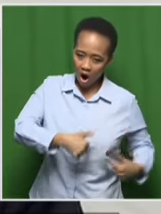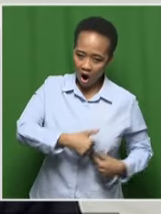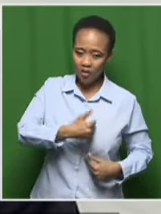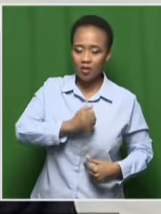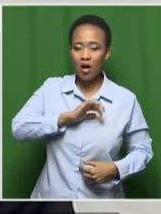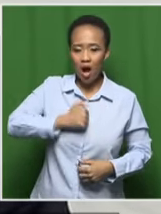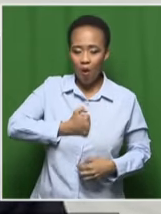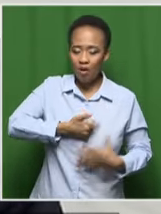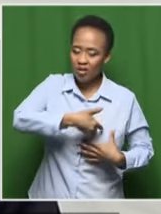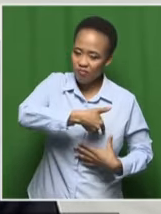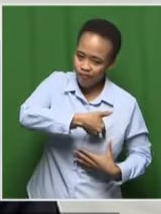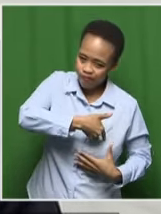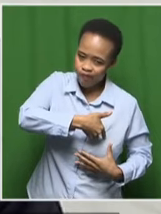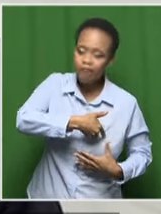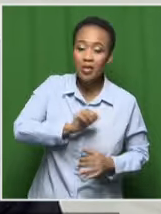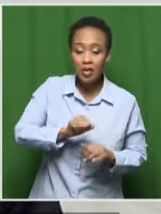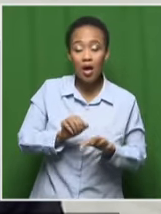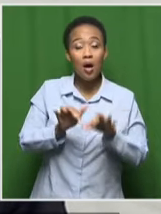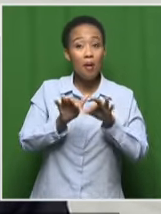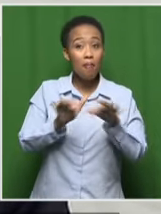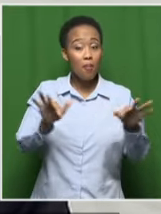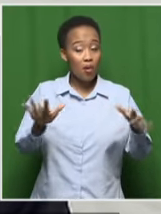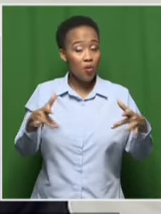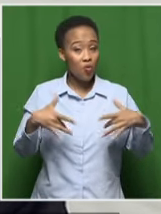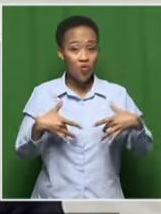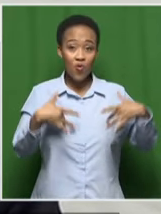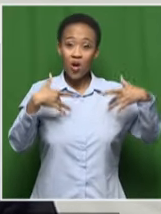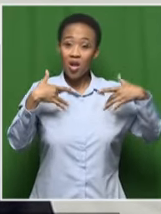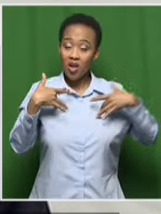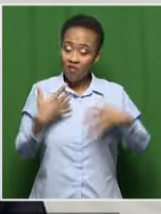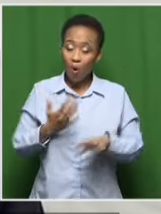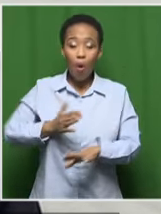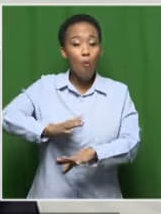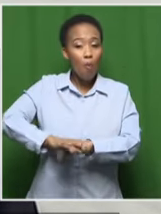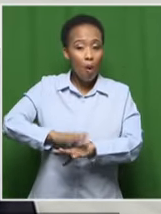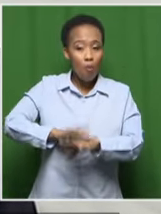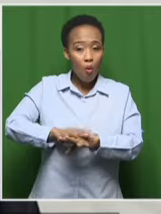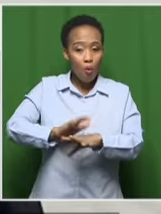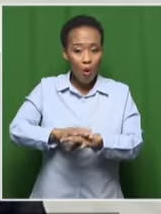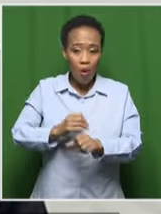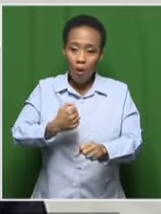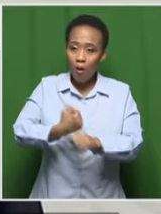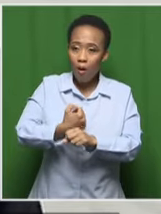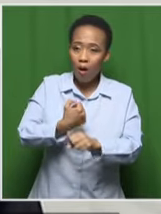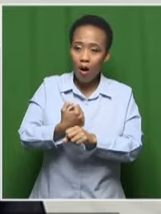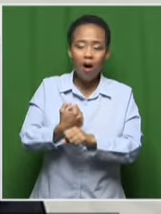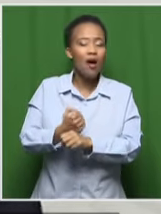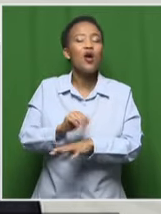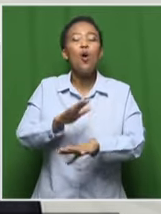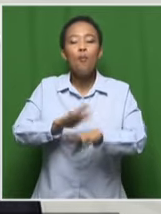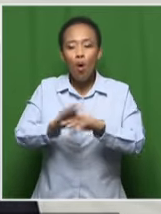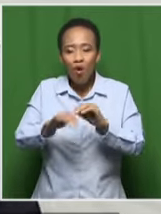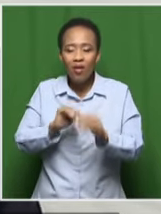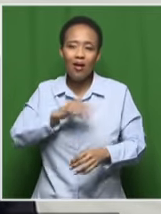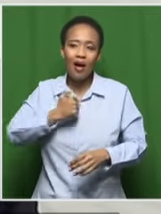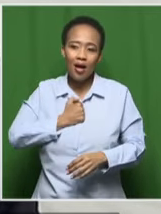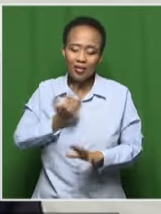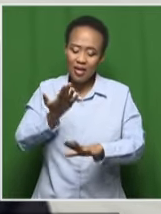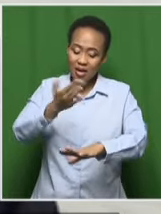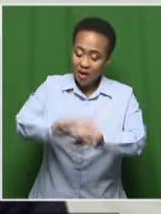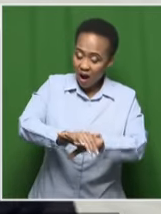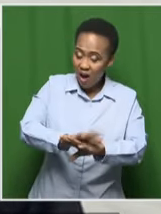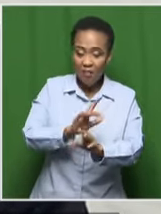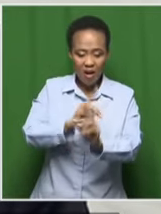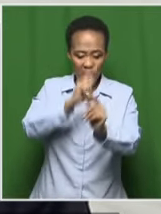some of the great people that lived and contributed even far much more than us, who have died without actually being acknowledged or being